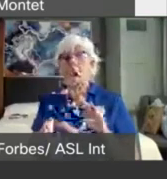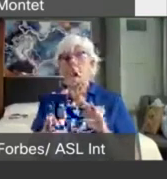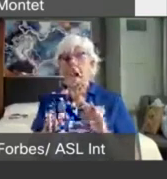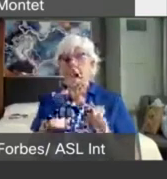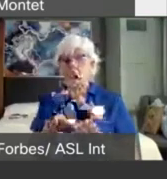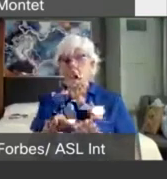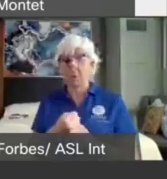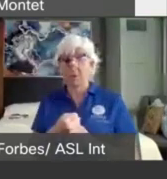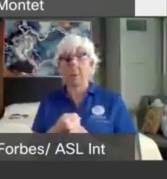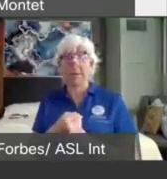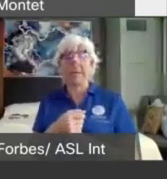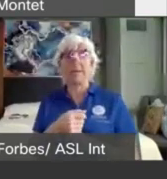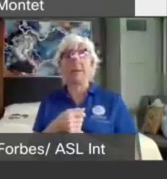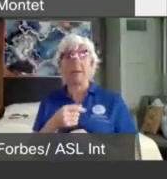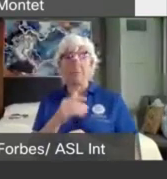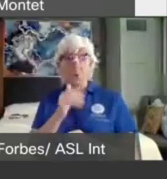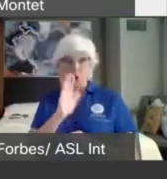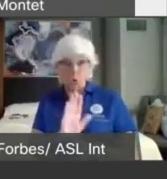it's 1.563%.